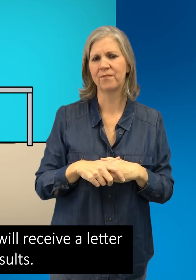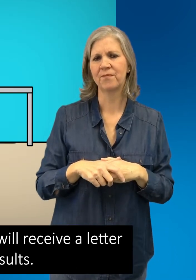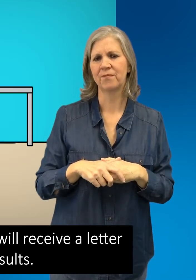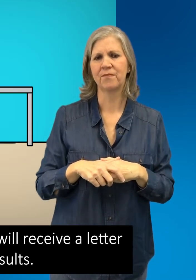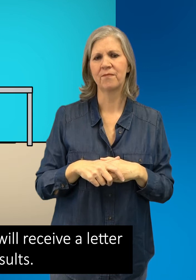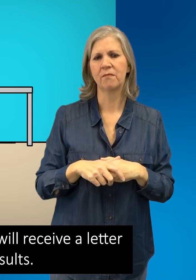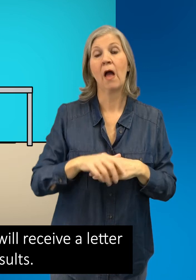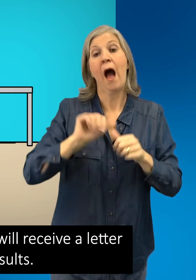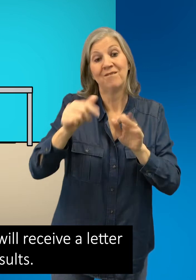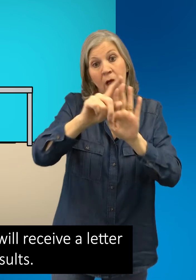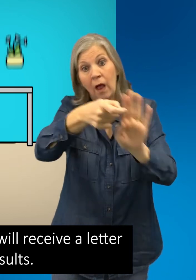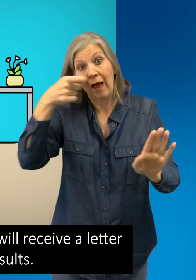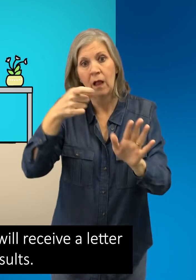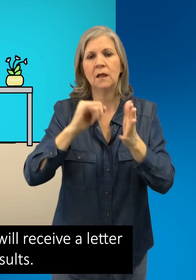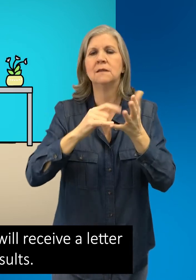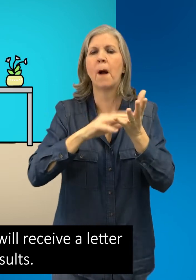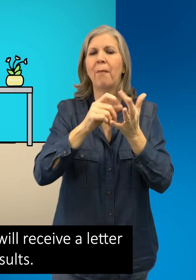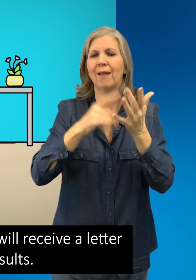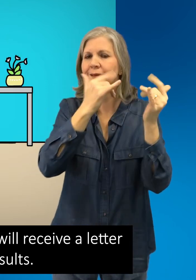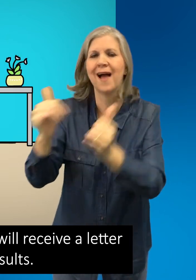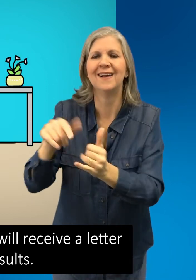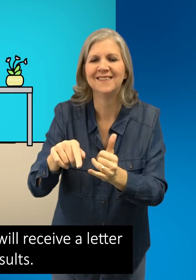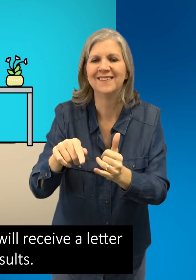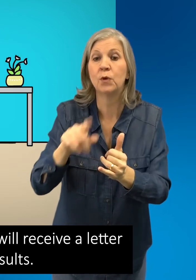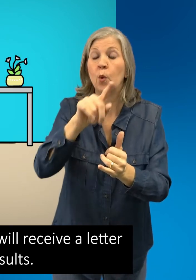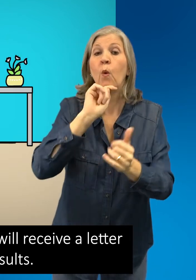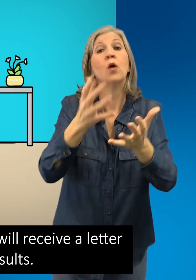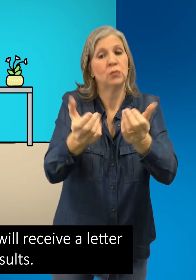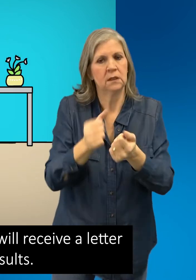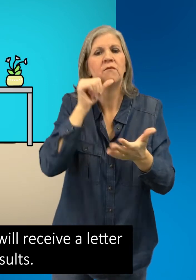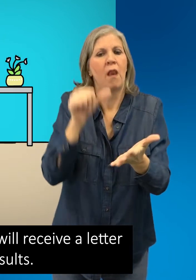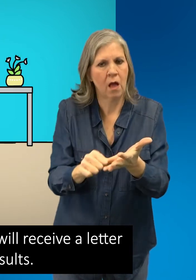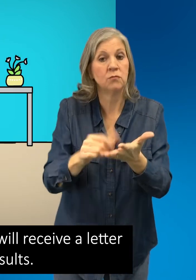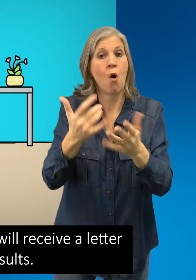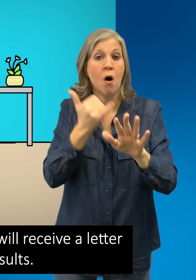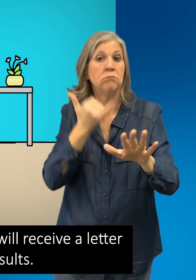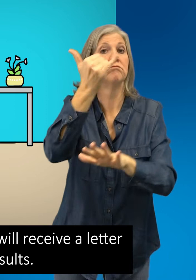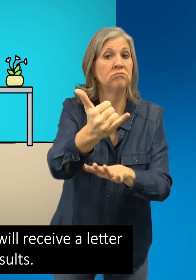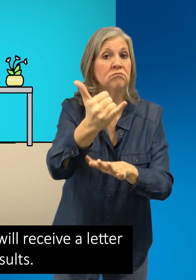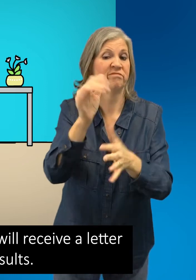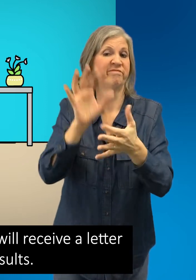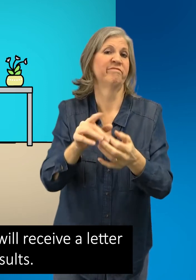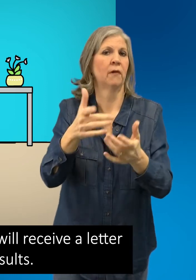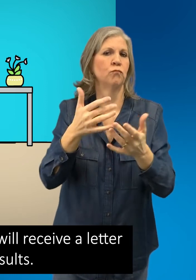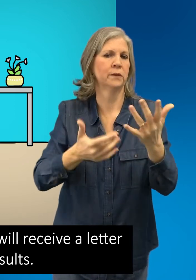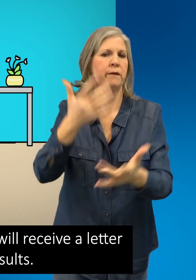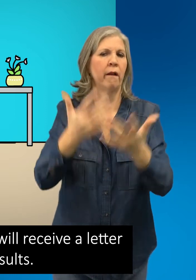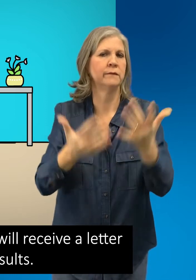After your sample has been tested, you will receive a letter or a phone call with the results.